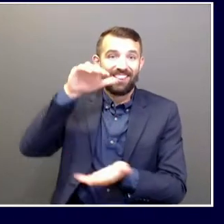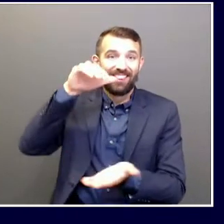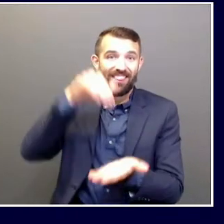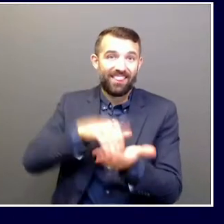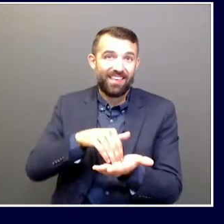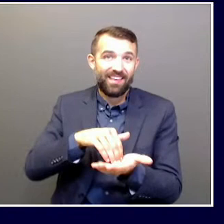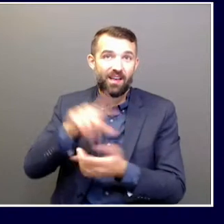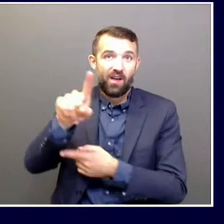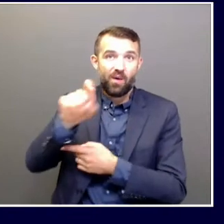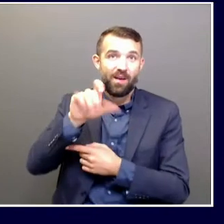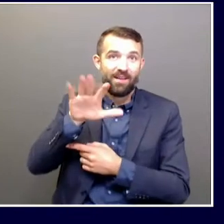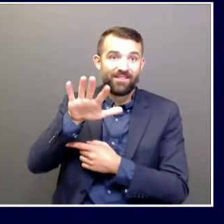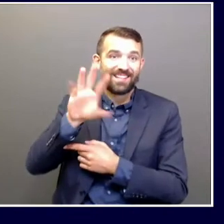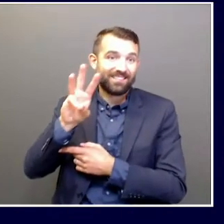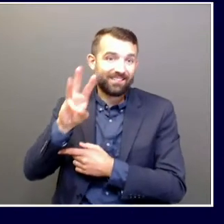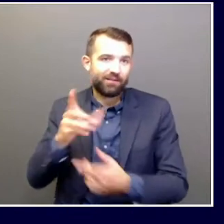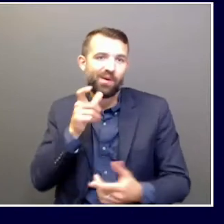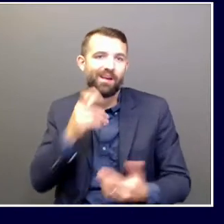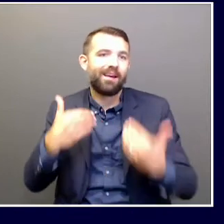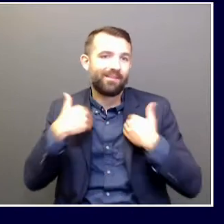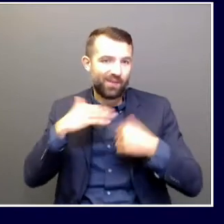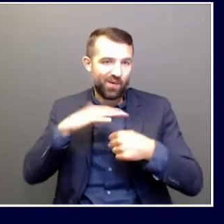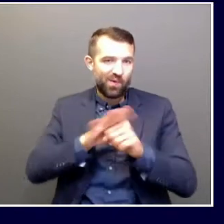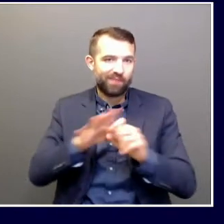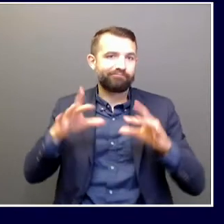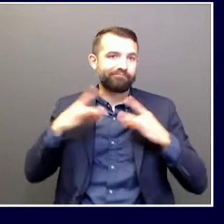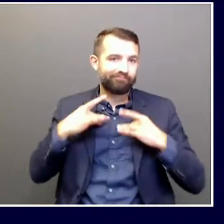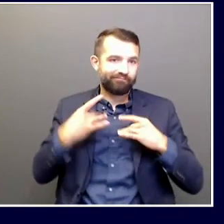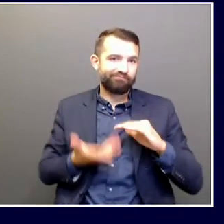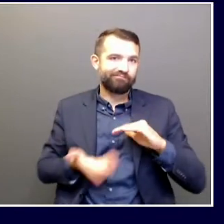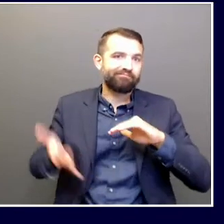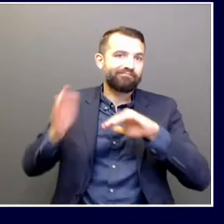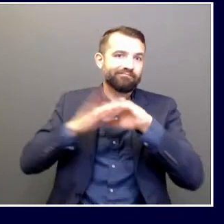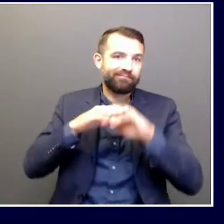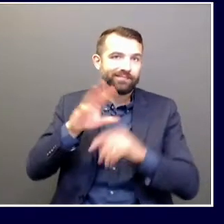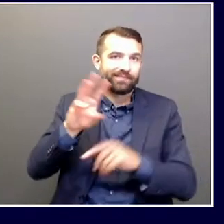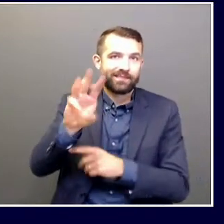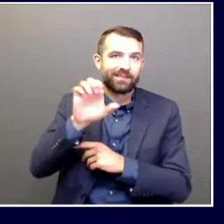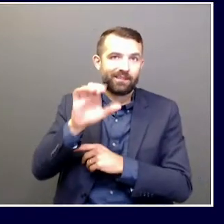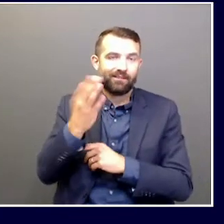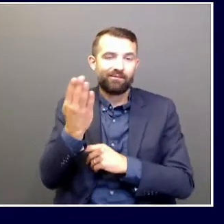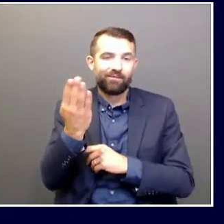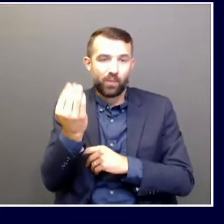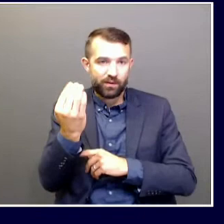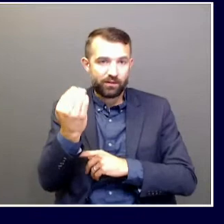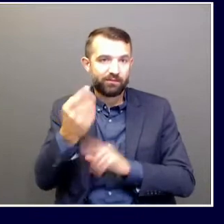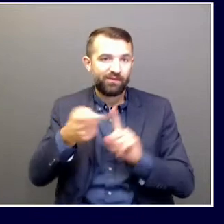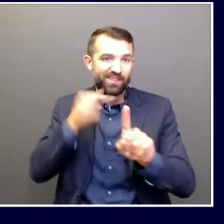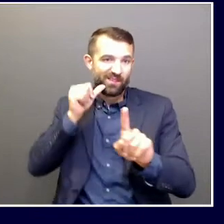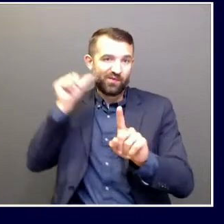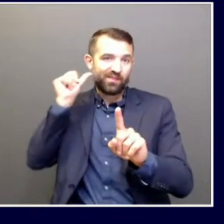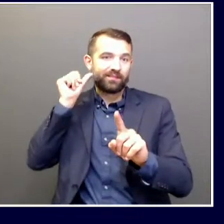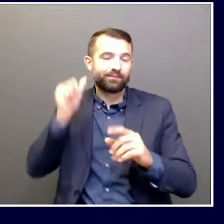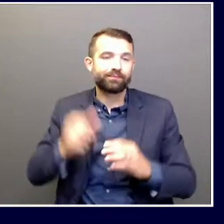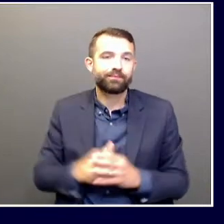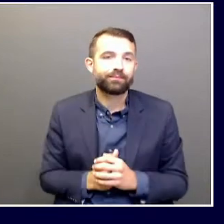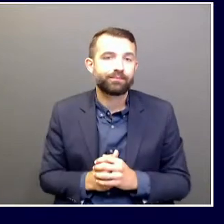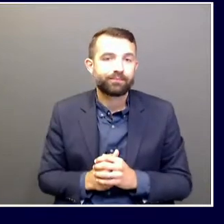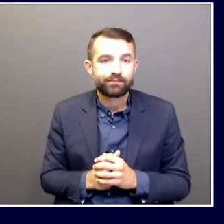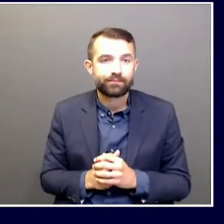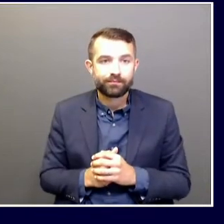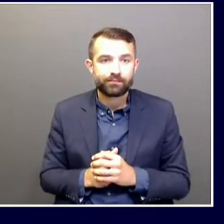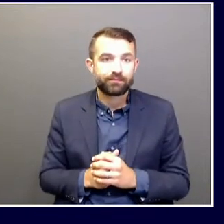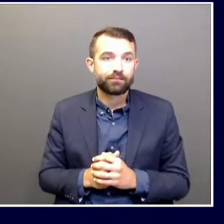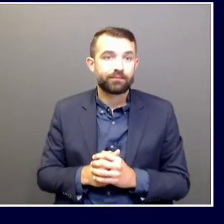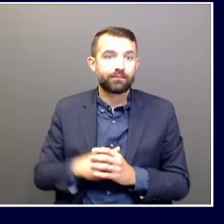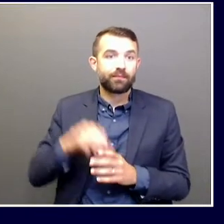85,156 cases of COVID-19, an increase of 614 cases since yesterday. Our team of